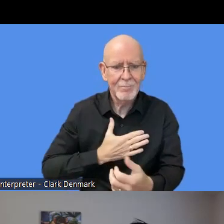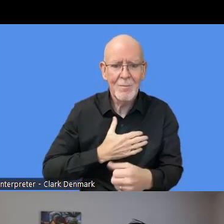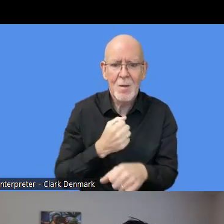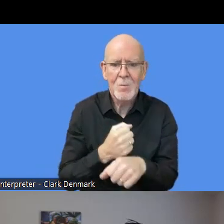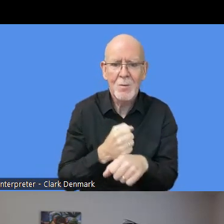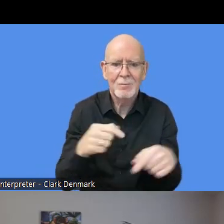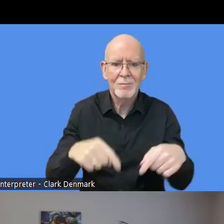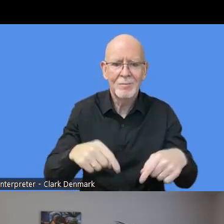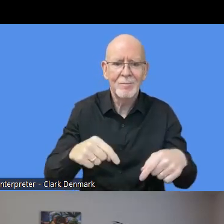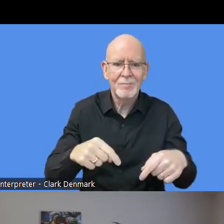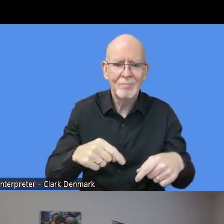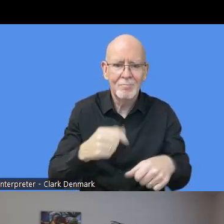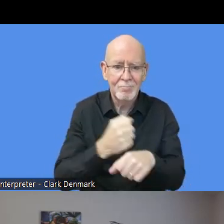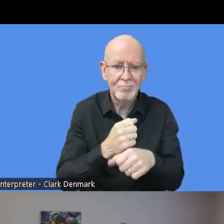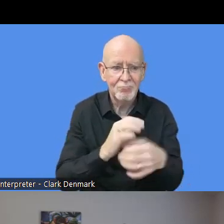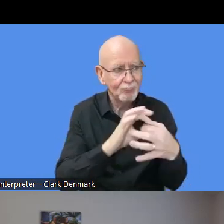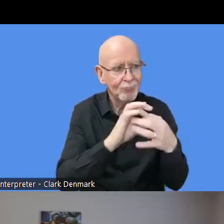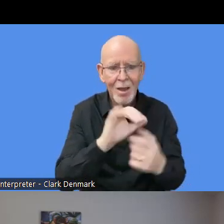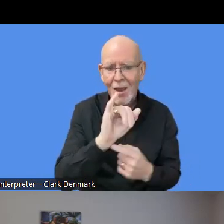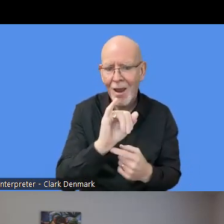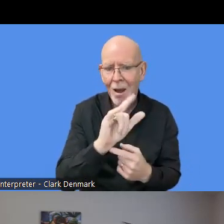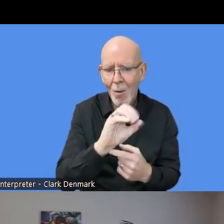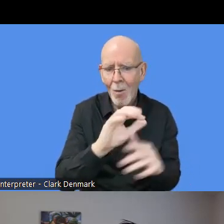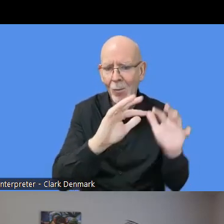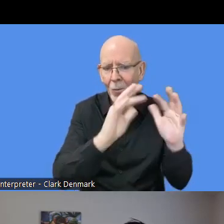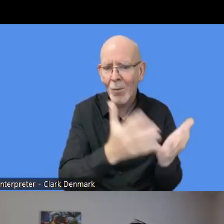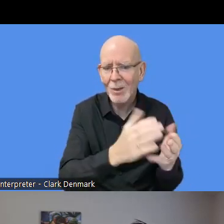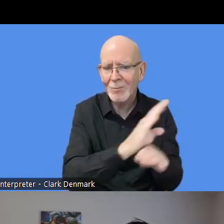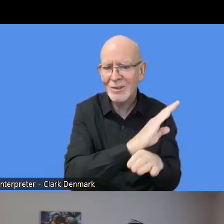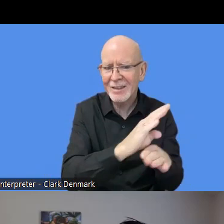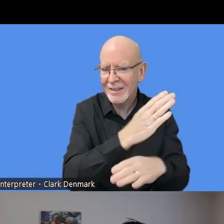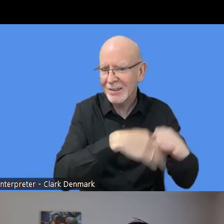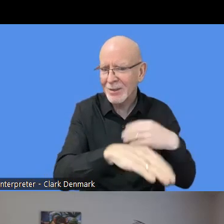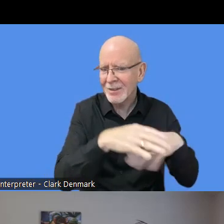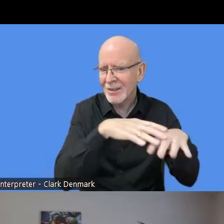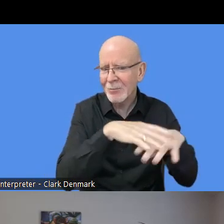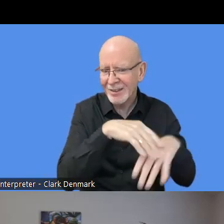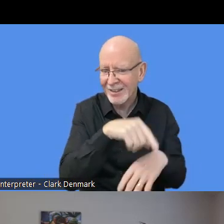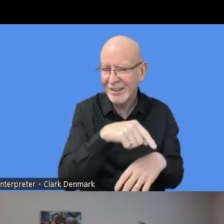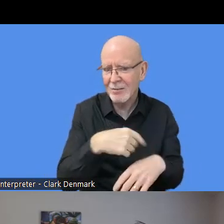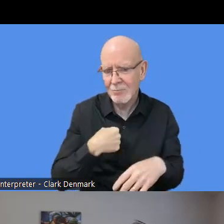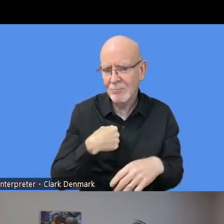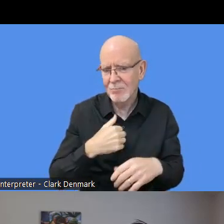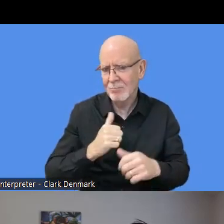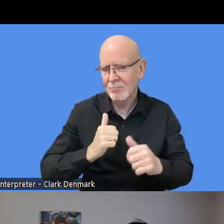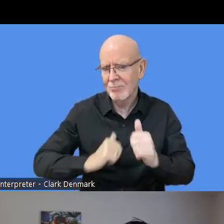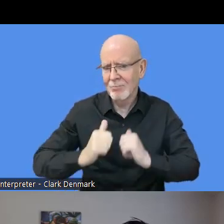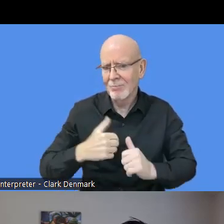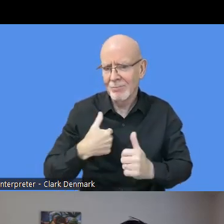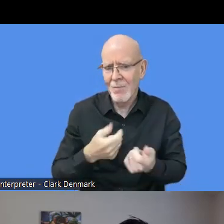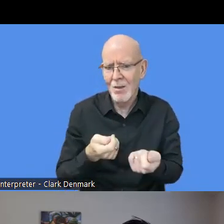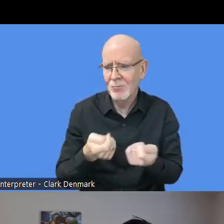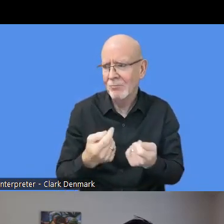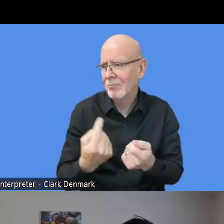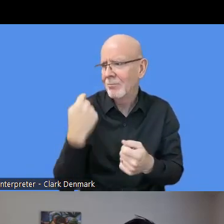part of what we do is try and join the dots. Really very interested in making sure that we can